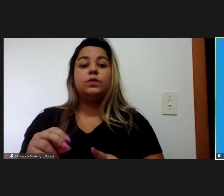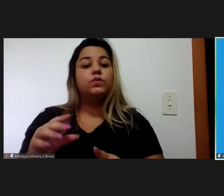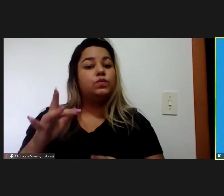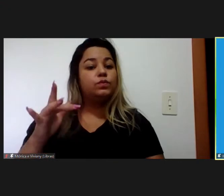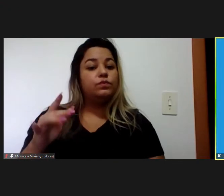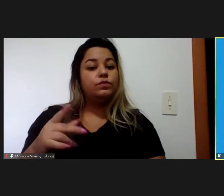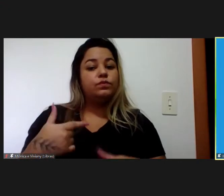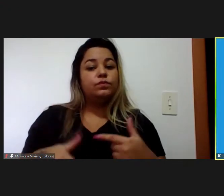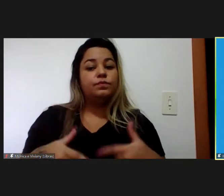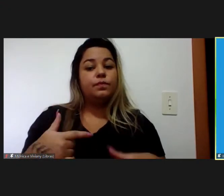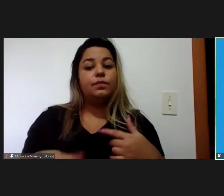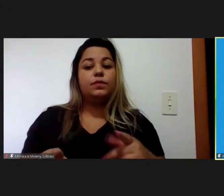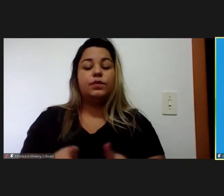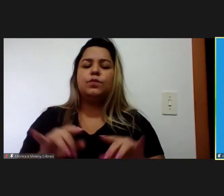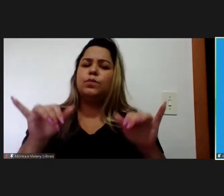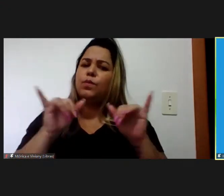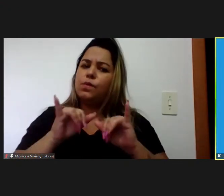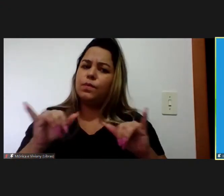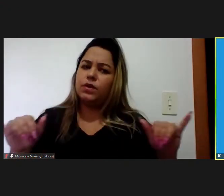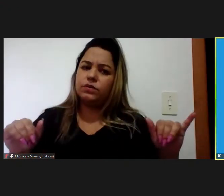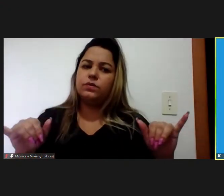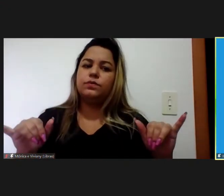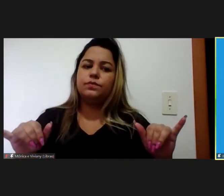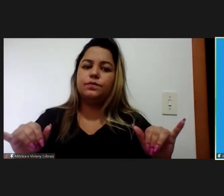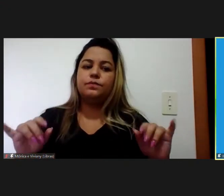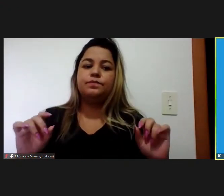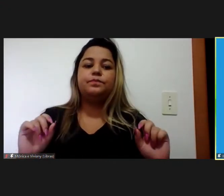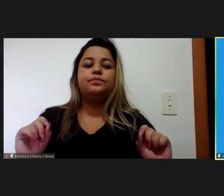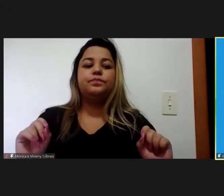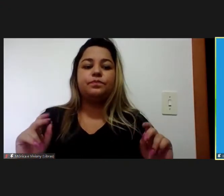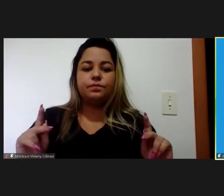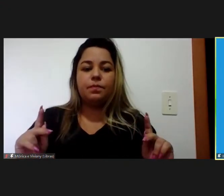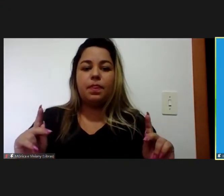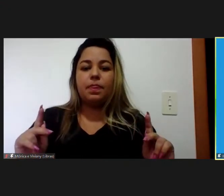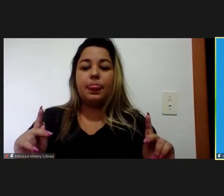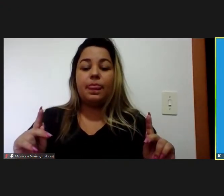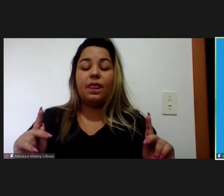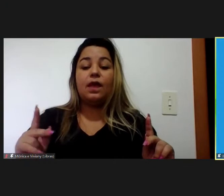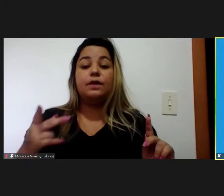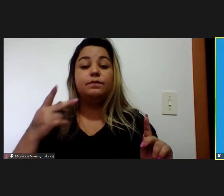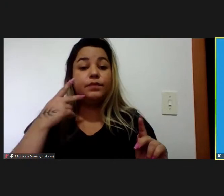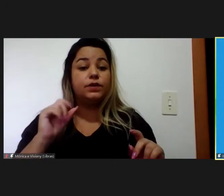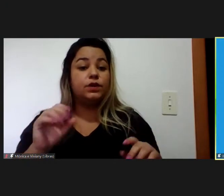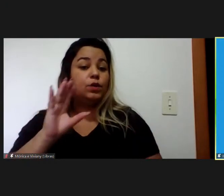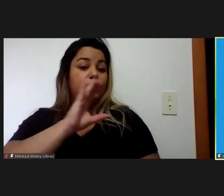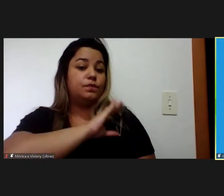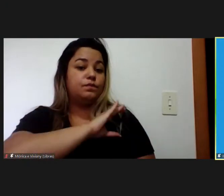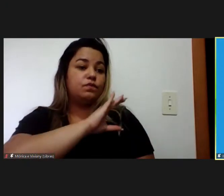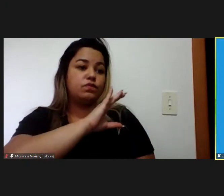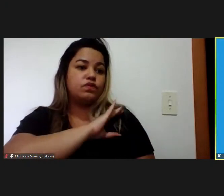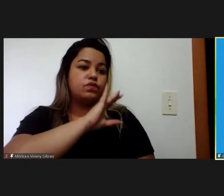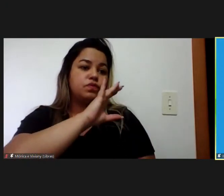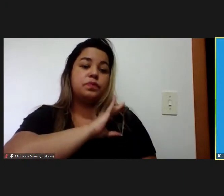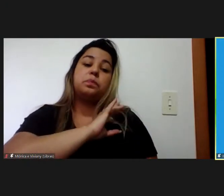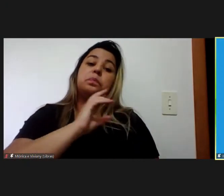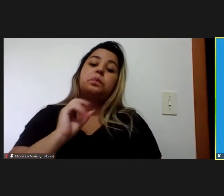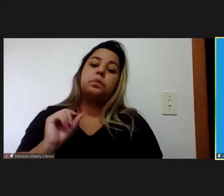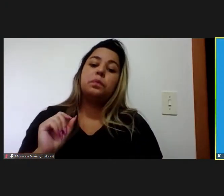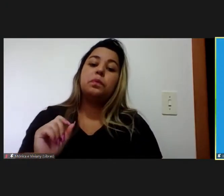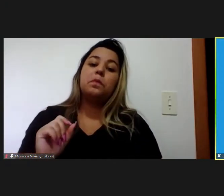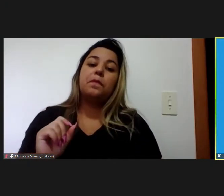and having resources and information and monitoring. To coordinate the